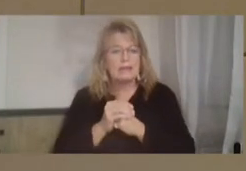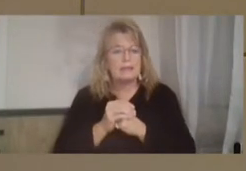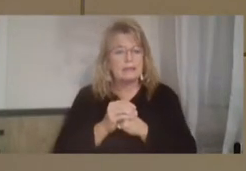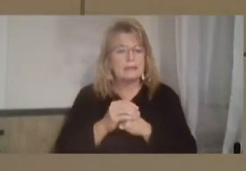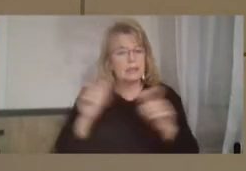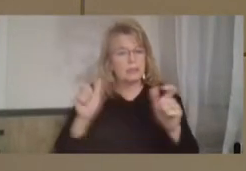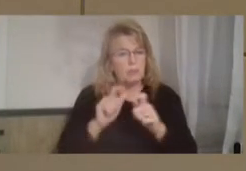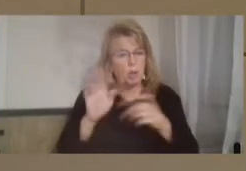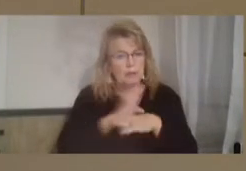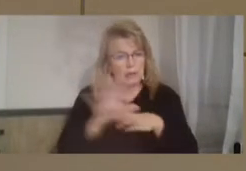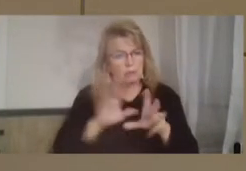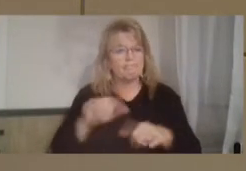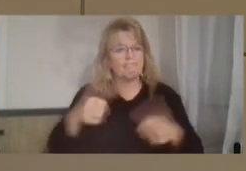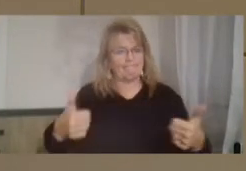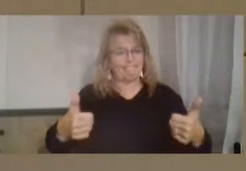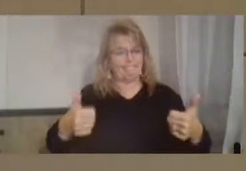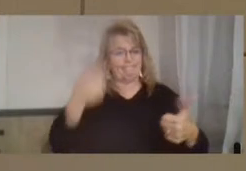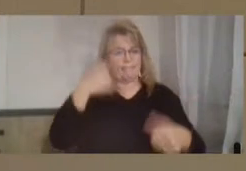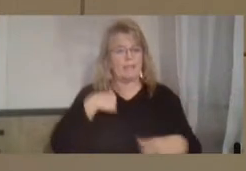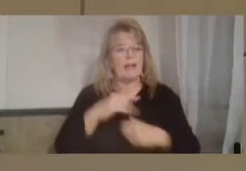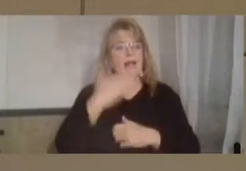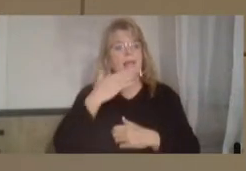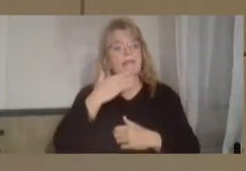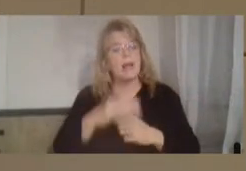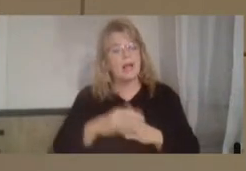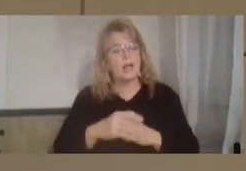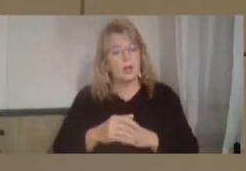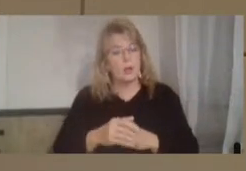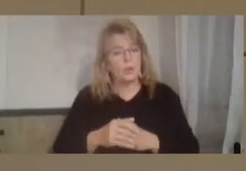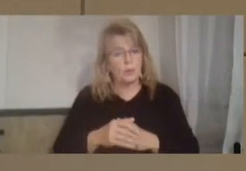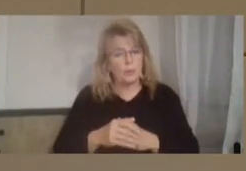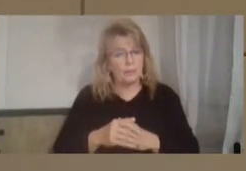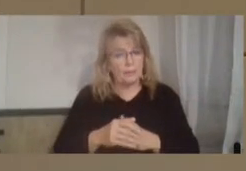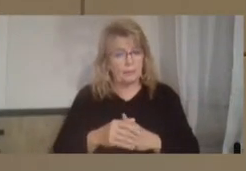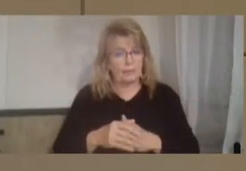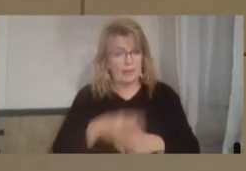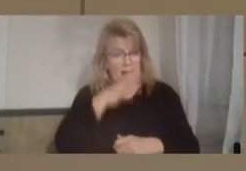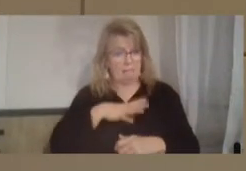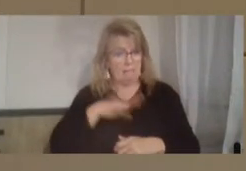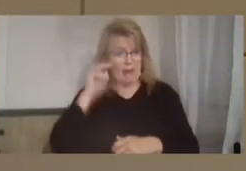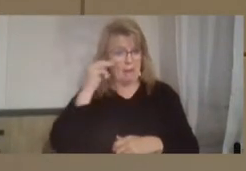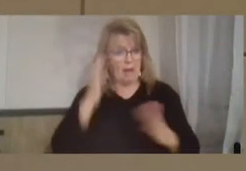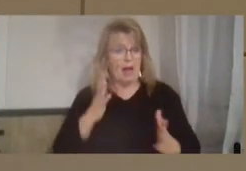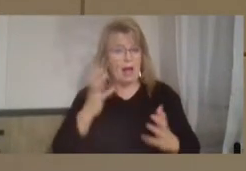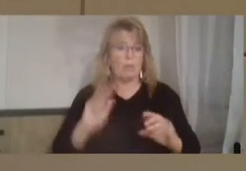Johnson. Thank you, Madam Mayor. I just want to be clear and transparent on the total